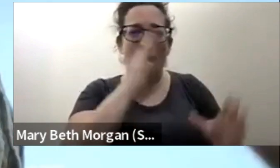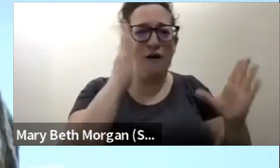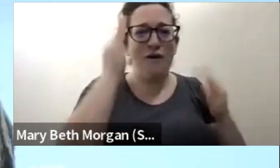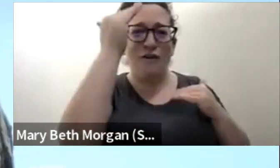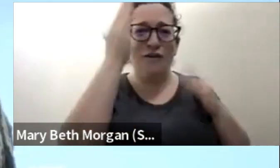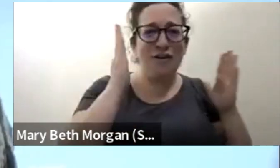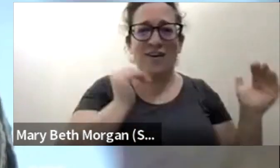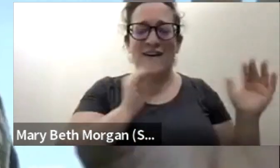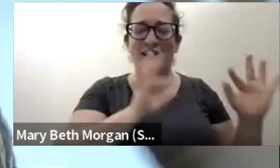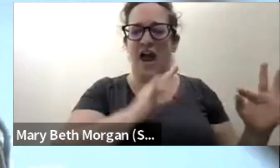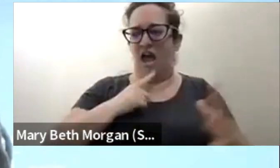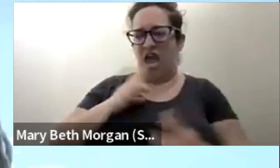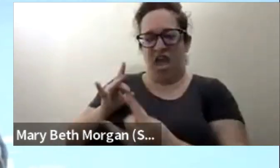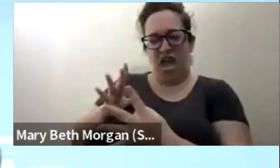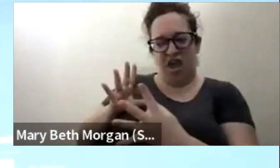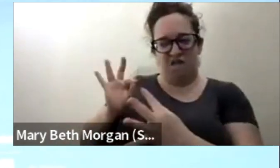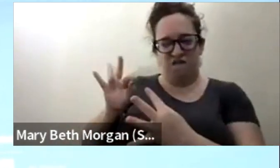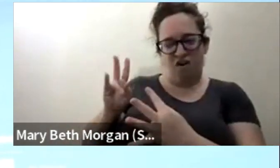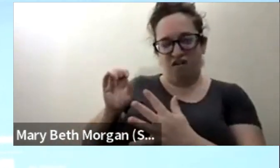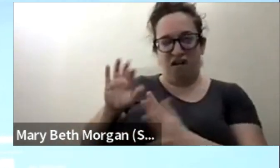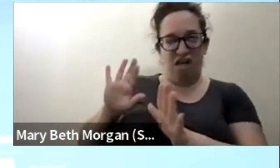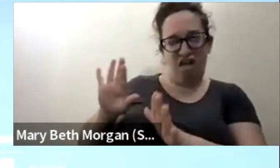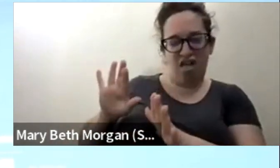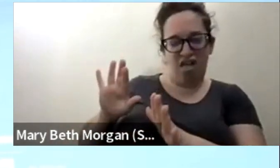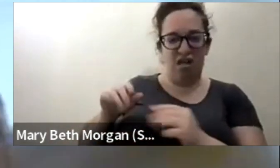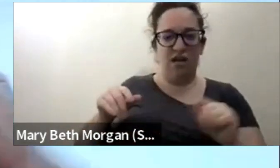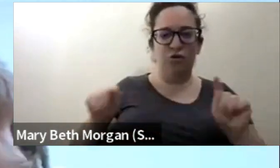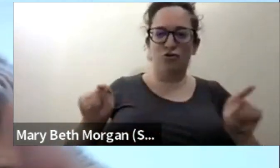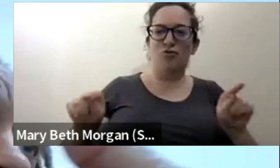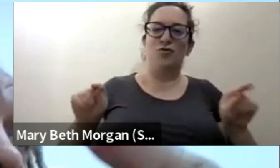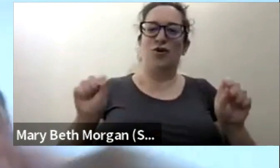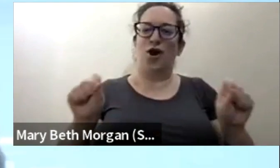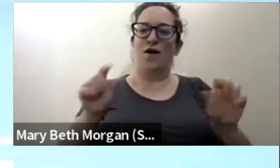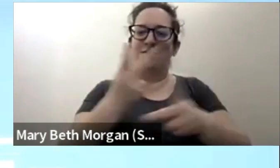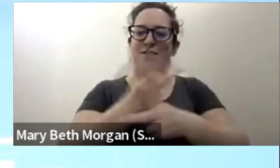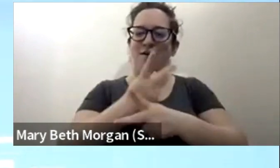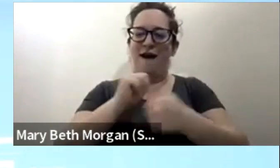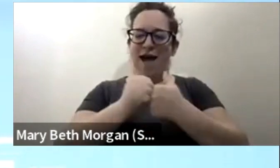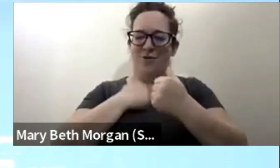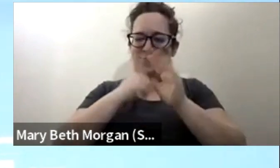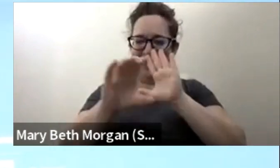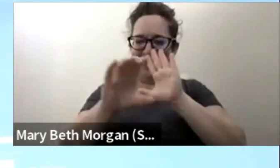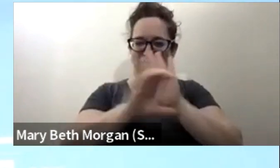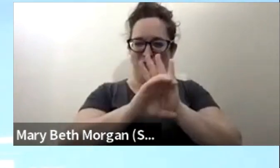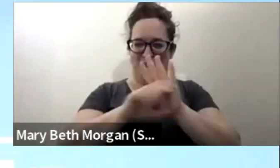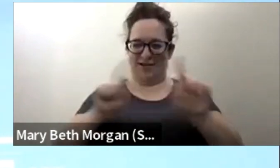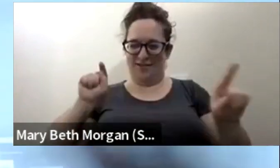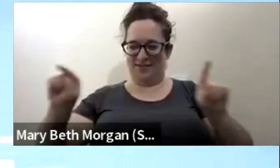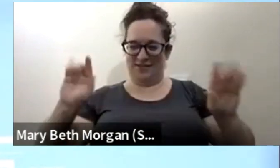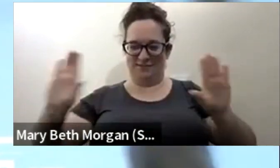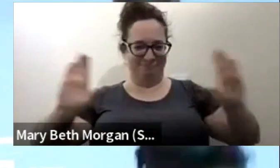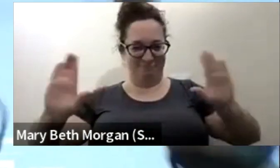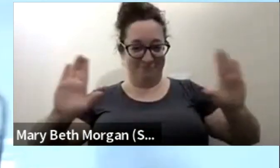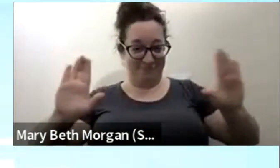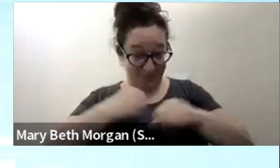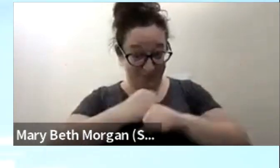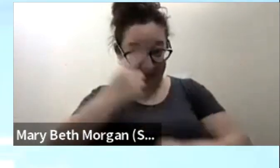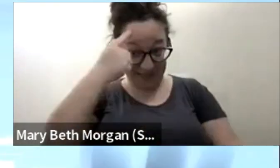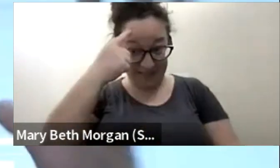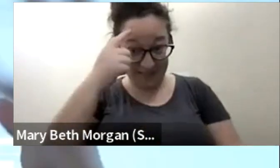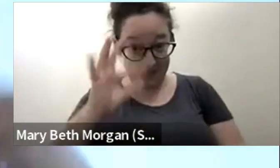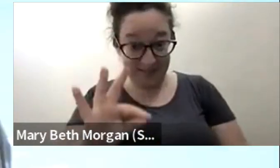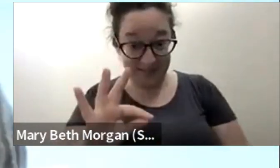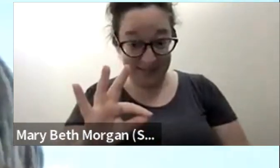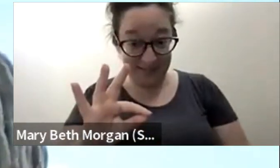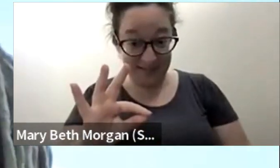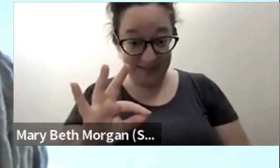that. I love the masculinity of your femininity. Or it can be self-hatred. This is